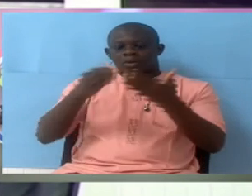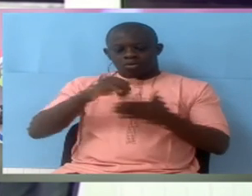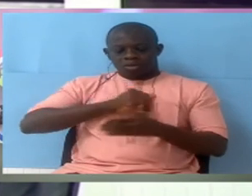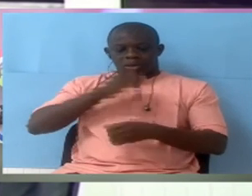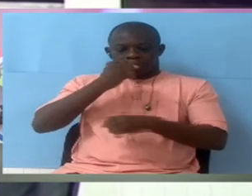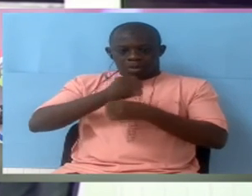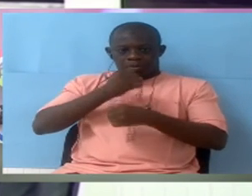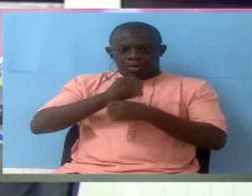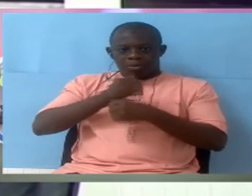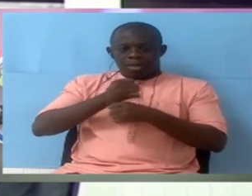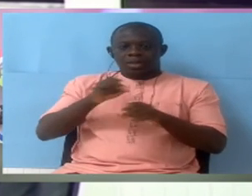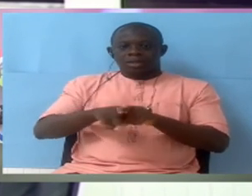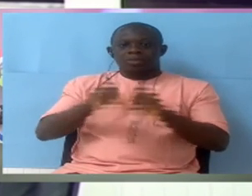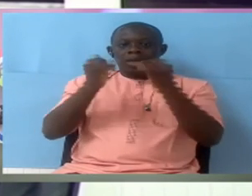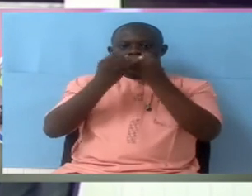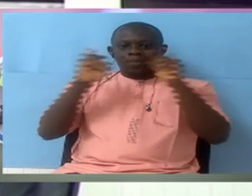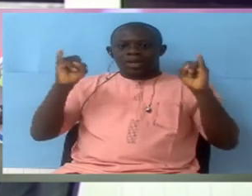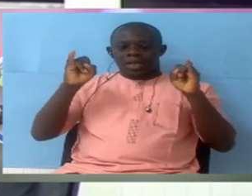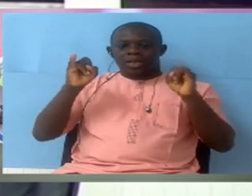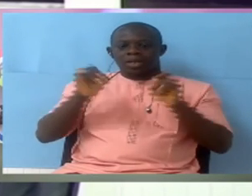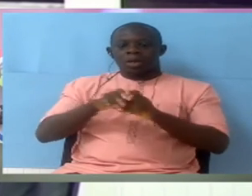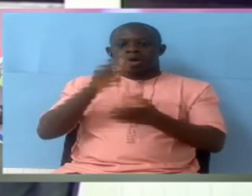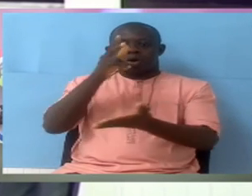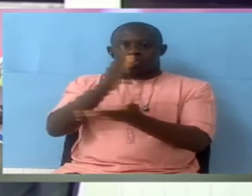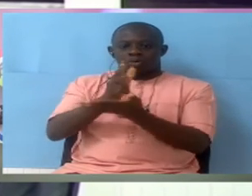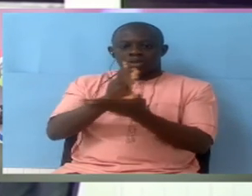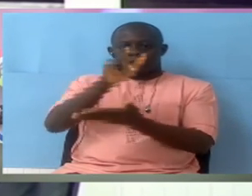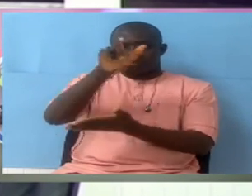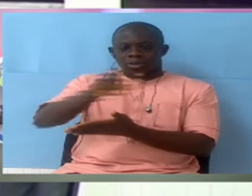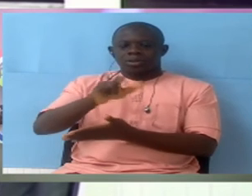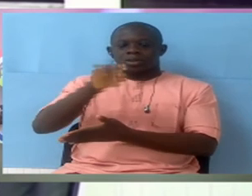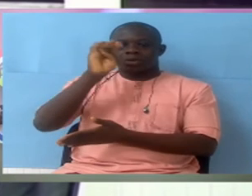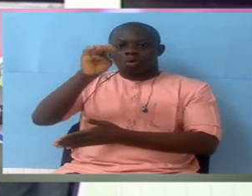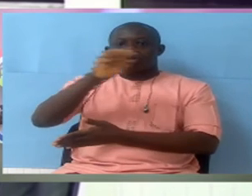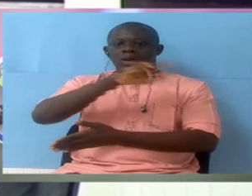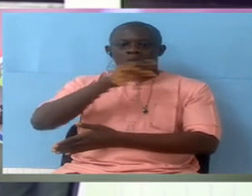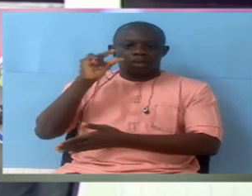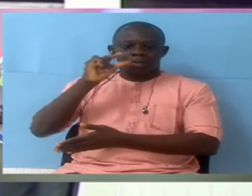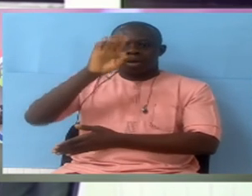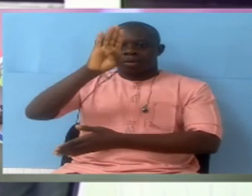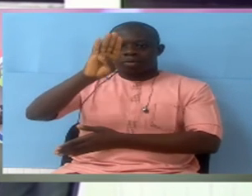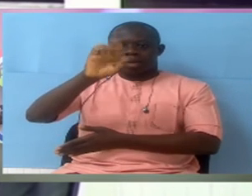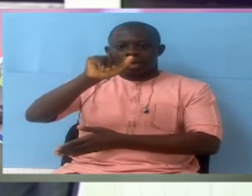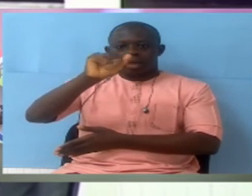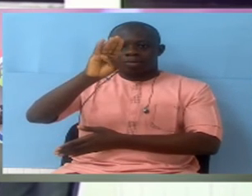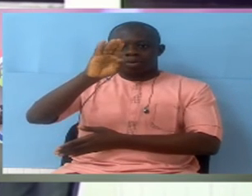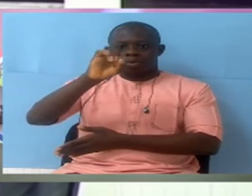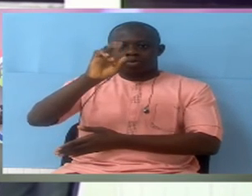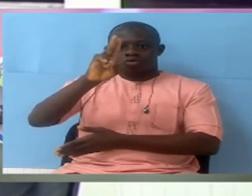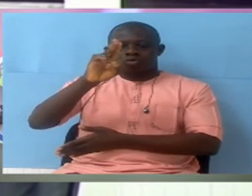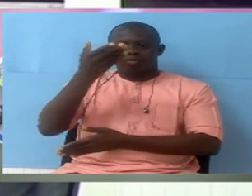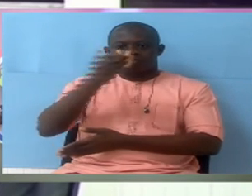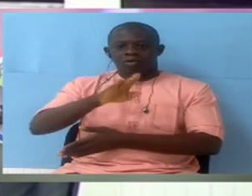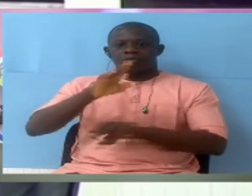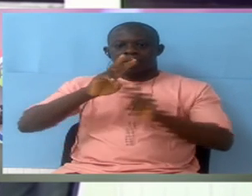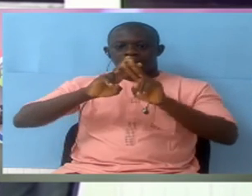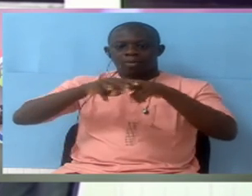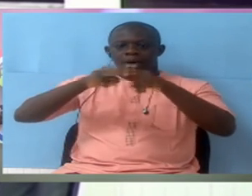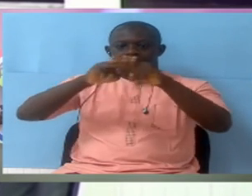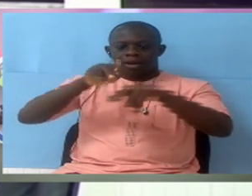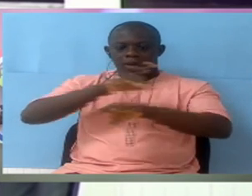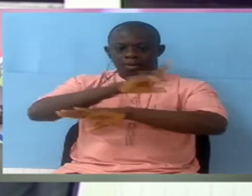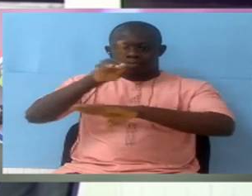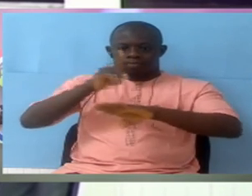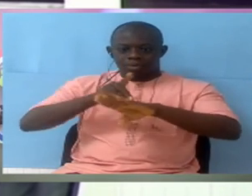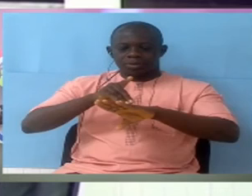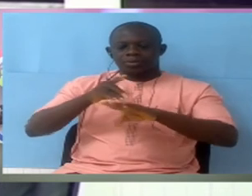an independent witness called Babu from Bara. Ci lañ dal di fexé indi ko xamné sédé la bo xamné faru ci ñaari boor yépp nga bayé ko